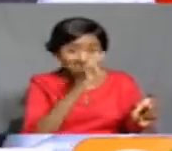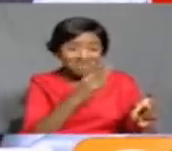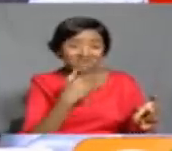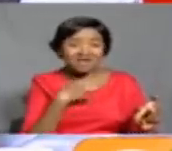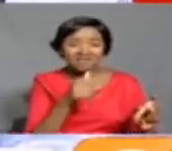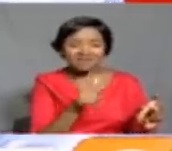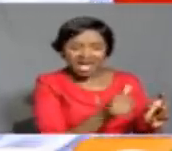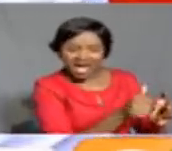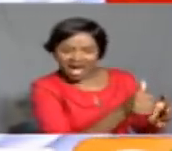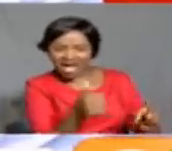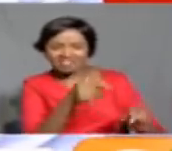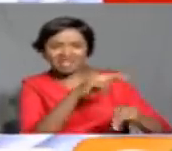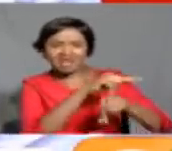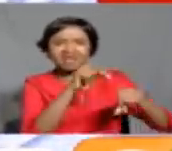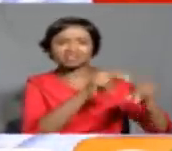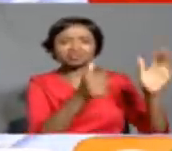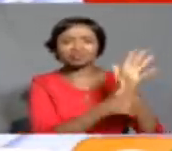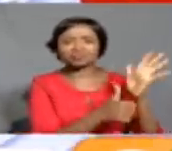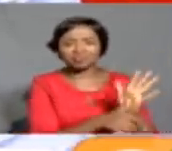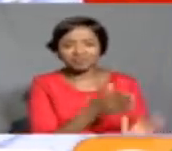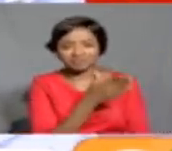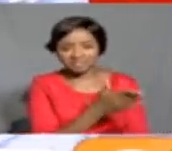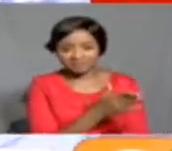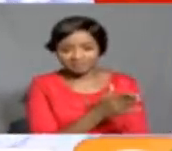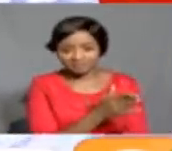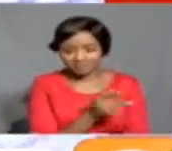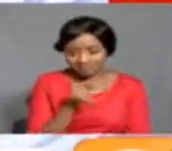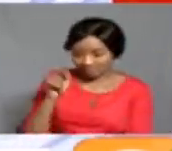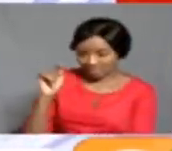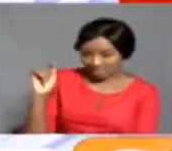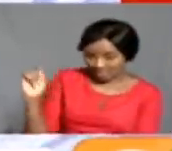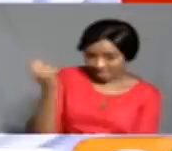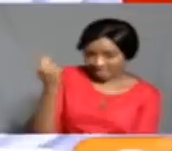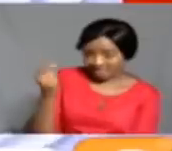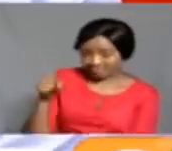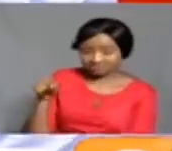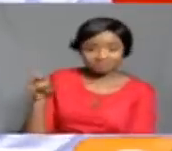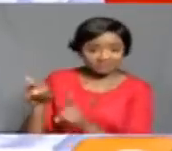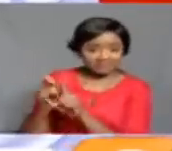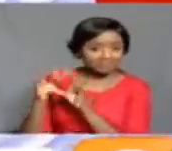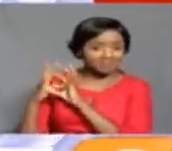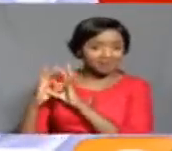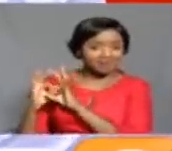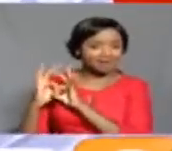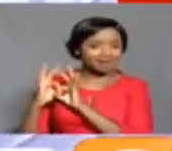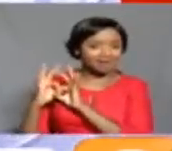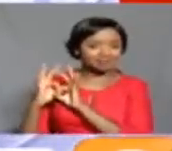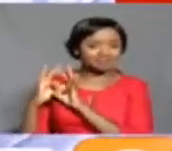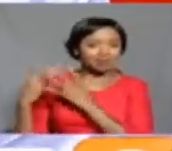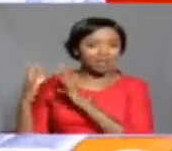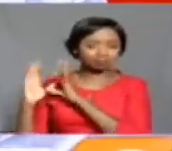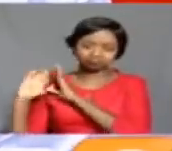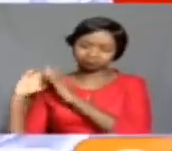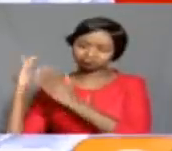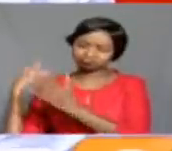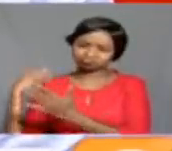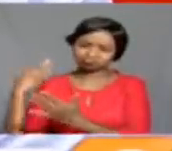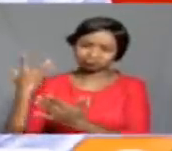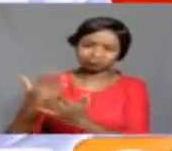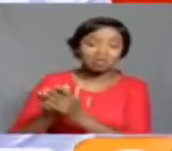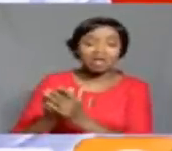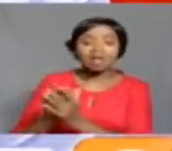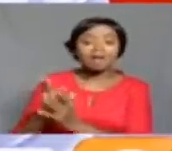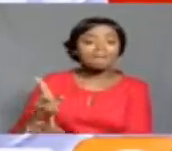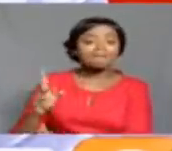national matters that were going on there. Now, in Kenya as well, our culture has been, where is the president? I